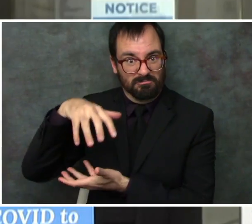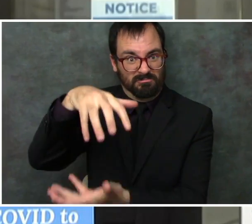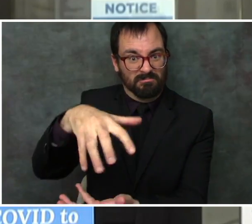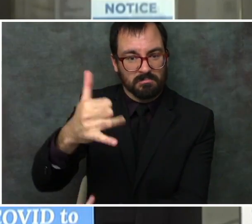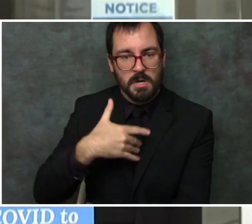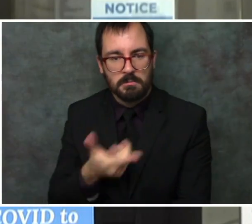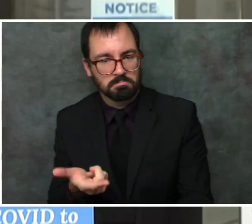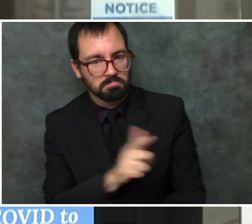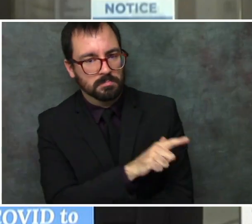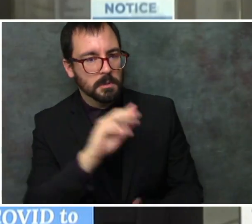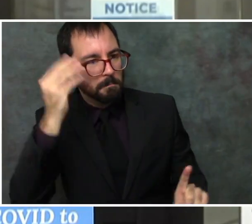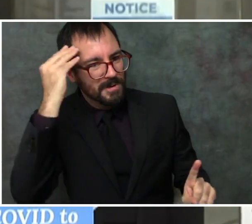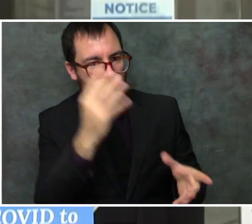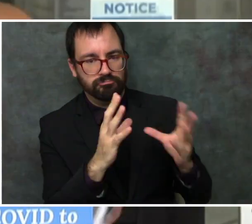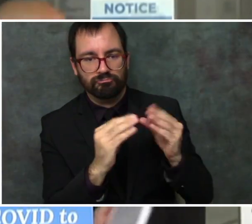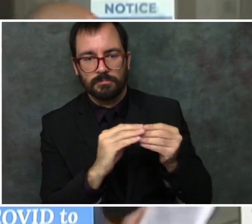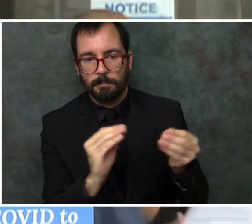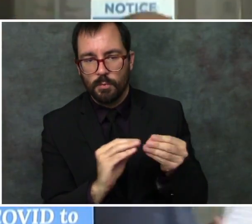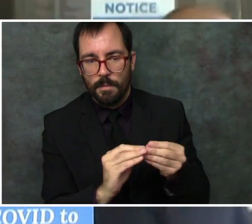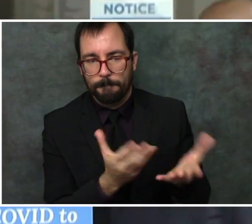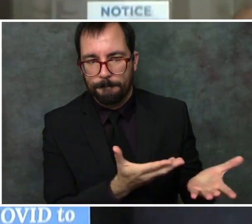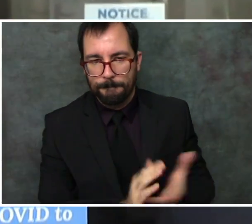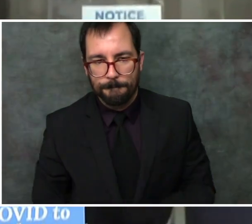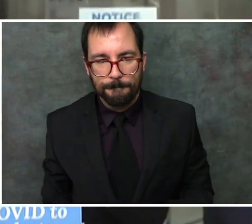bit more about where we are.